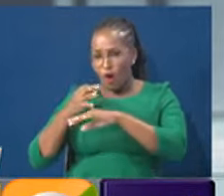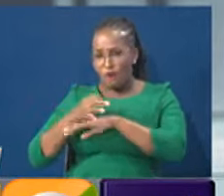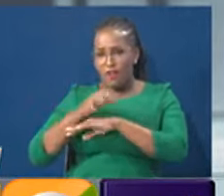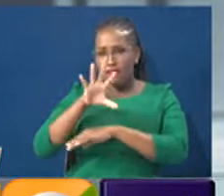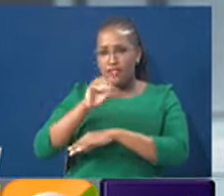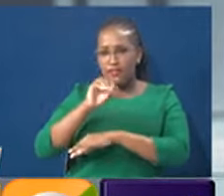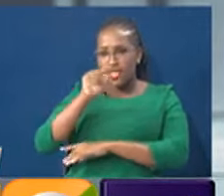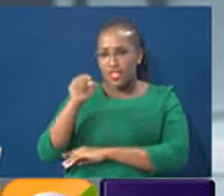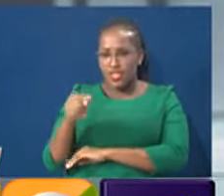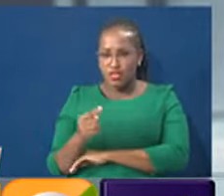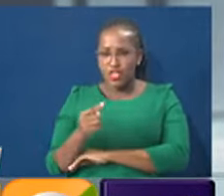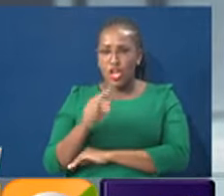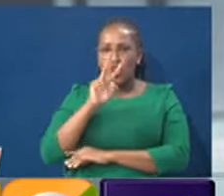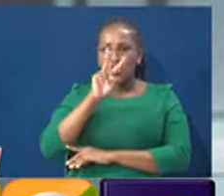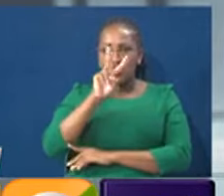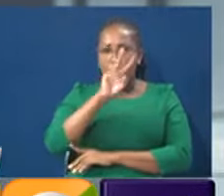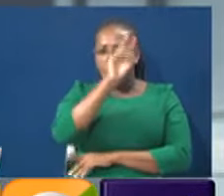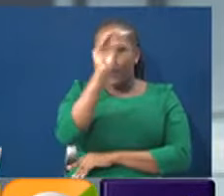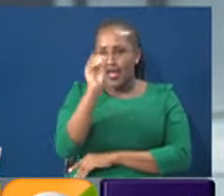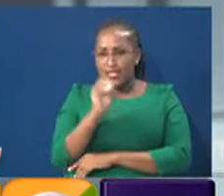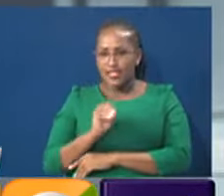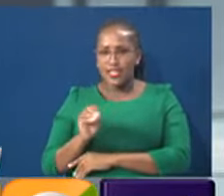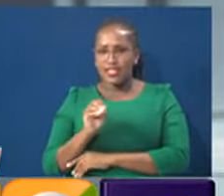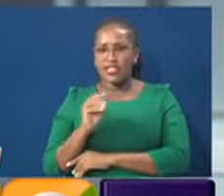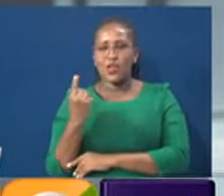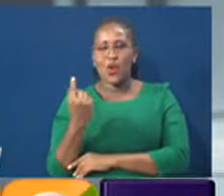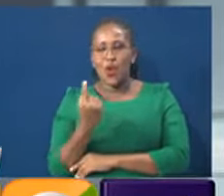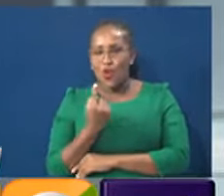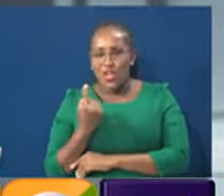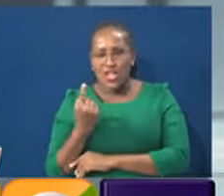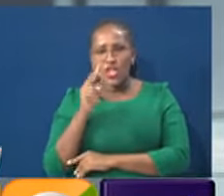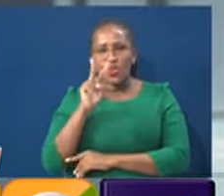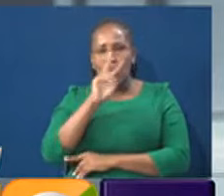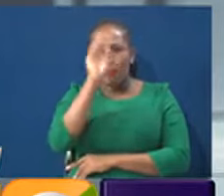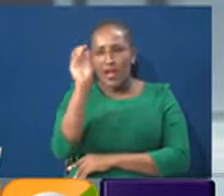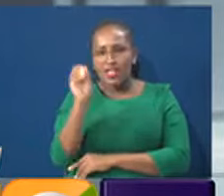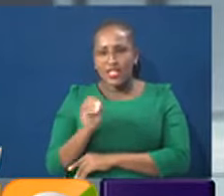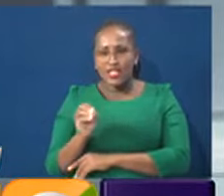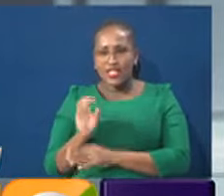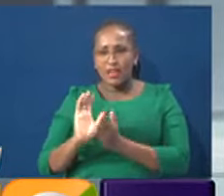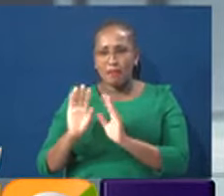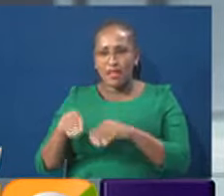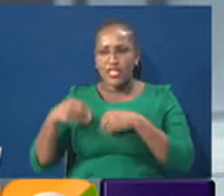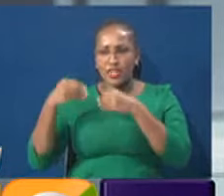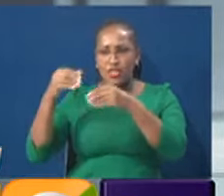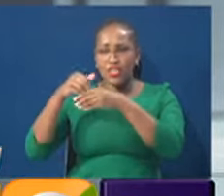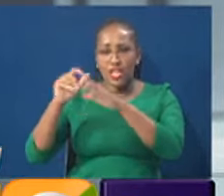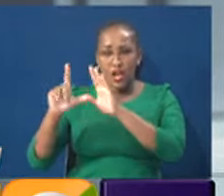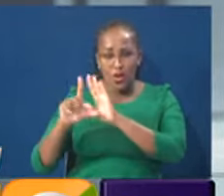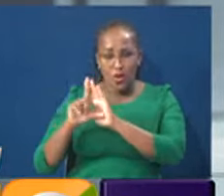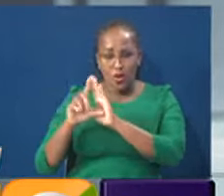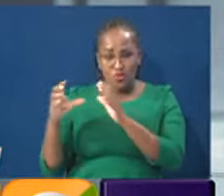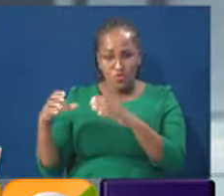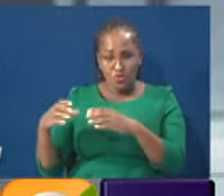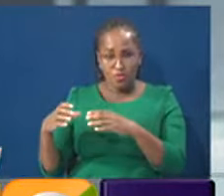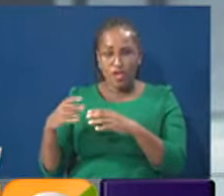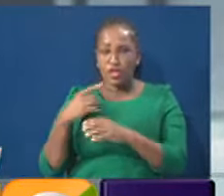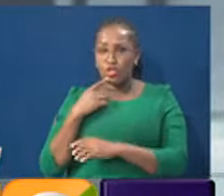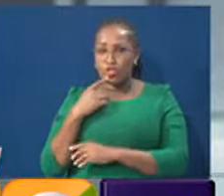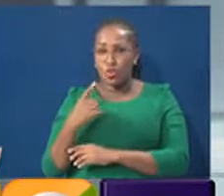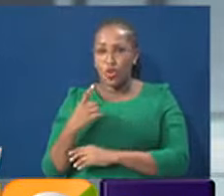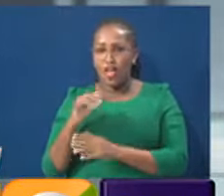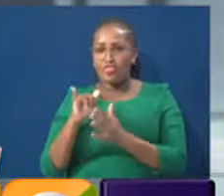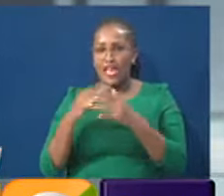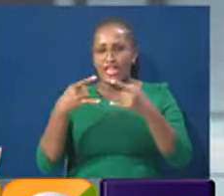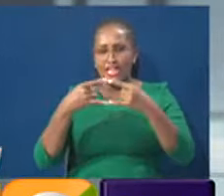50,000, 2% is only 2% that goes to the low income earners. So the gap,